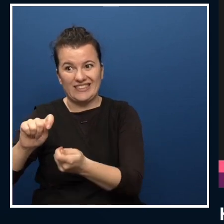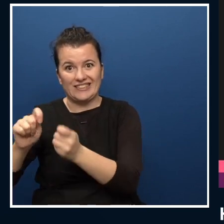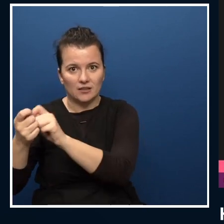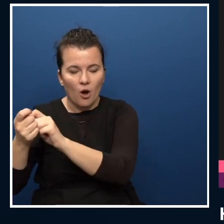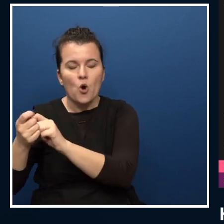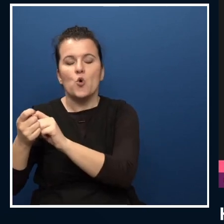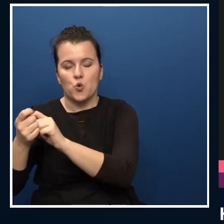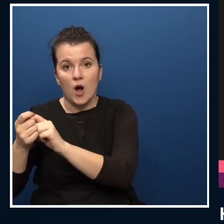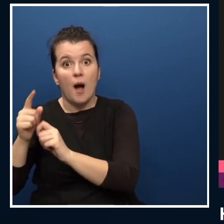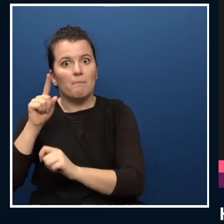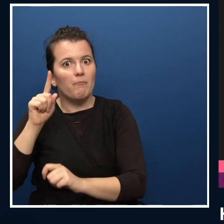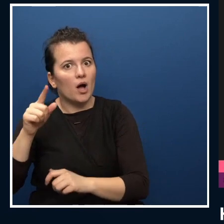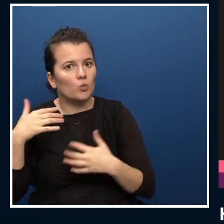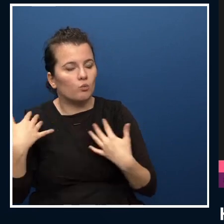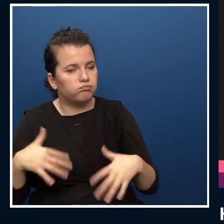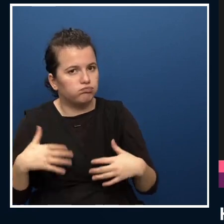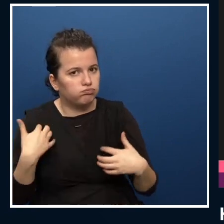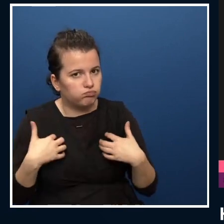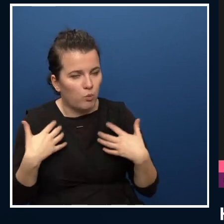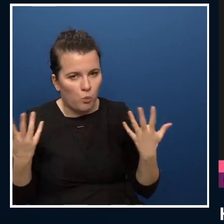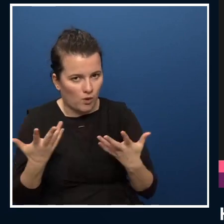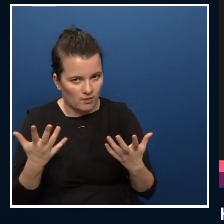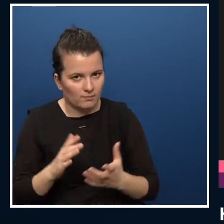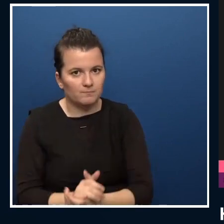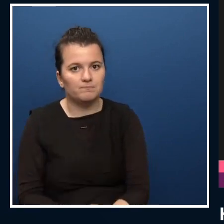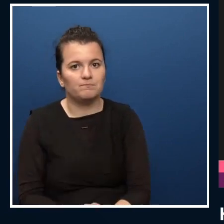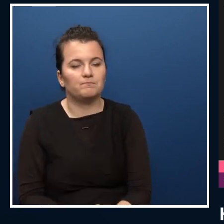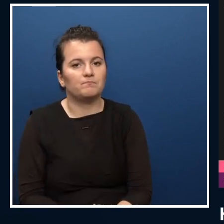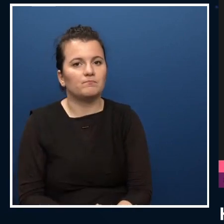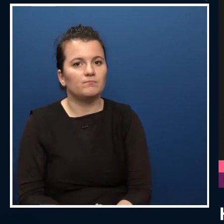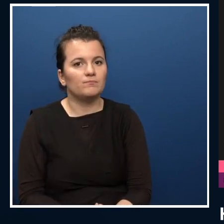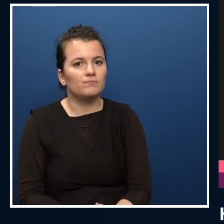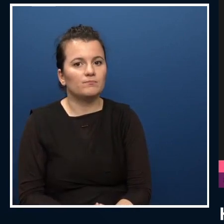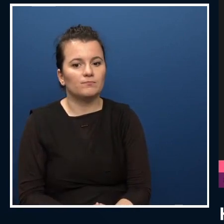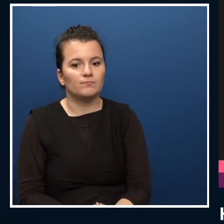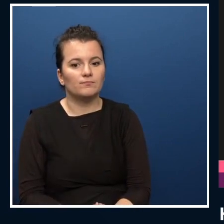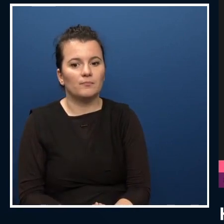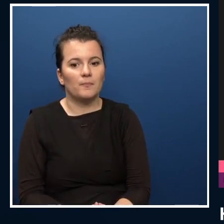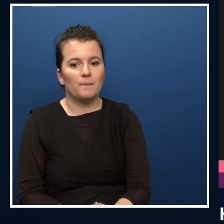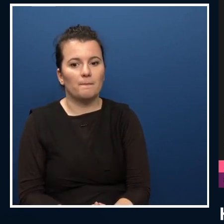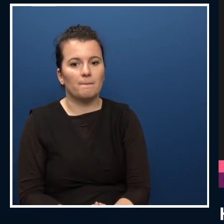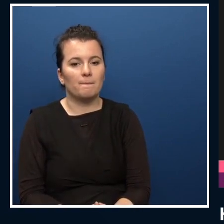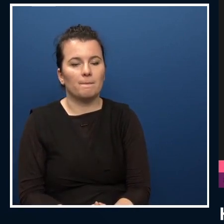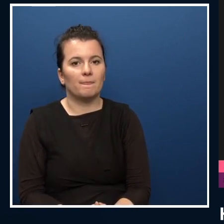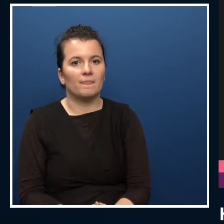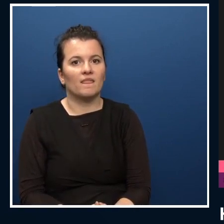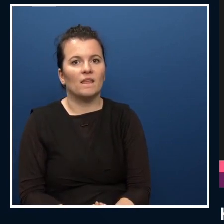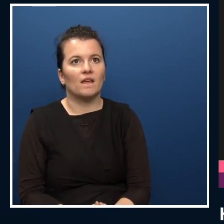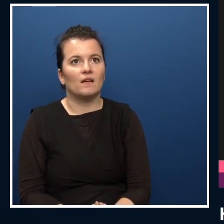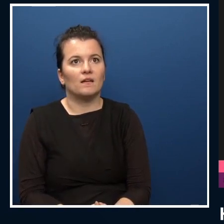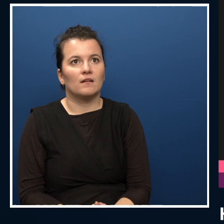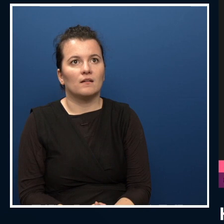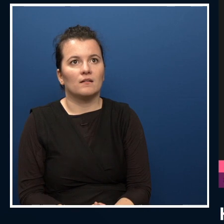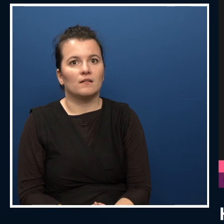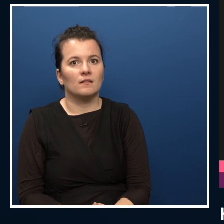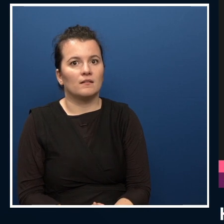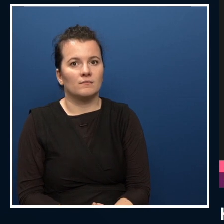were the fact that I was using IIS on Windows Server